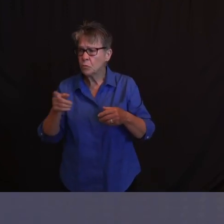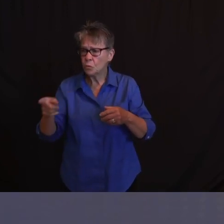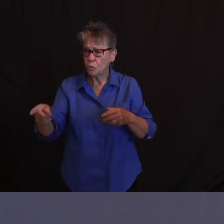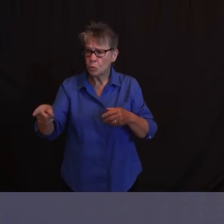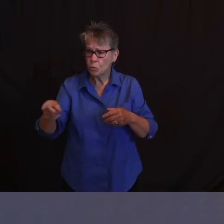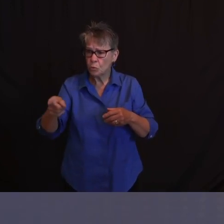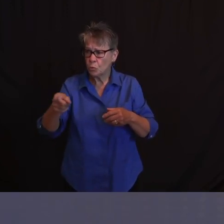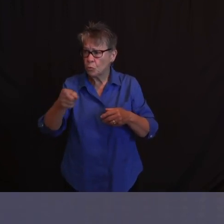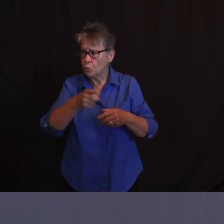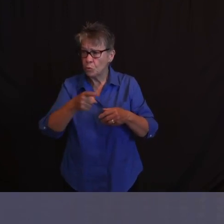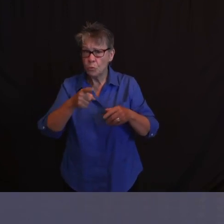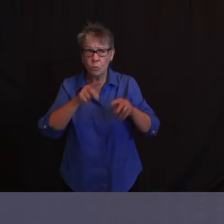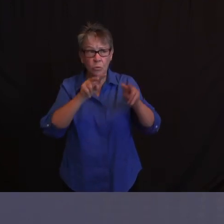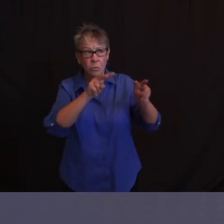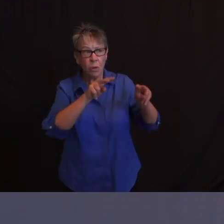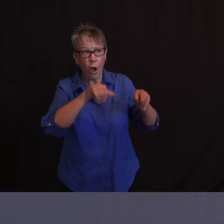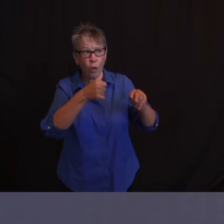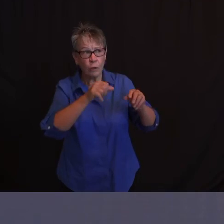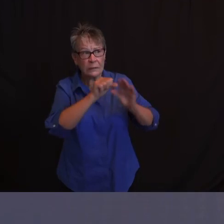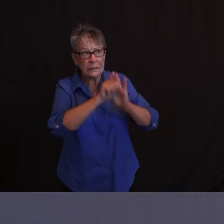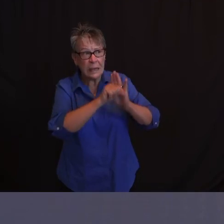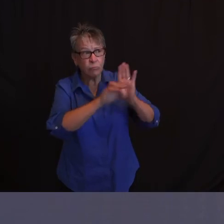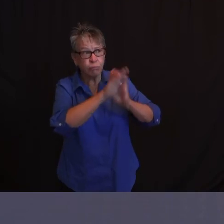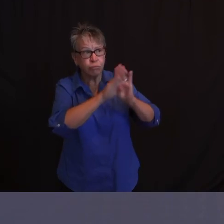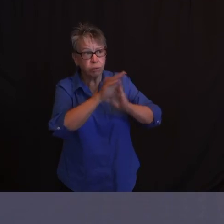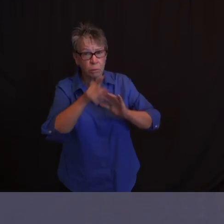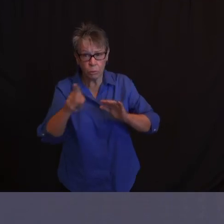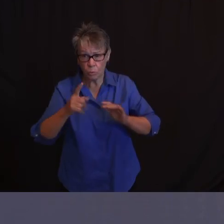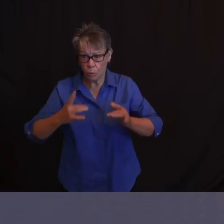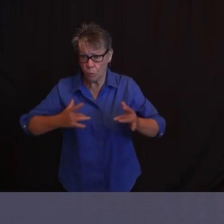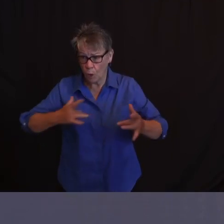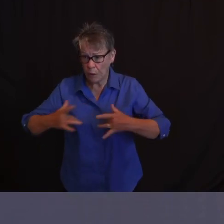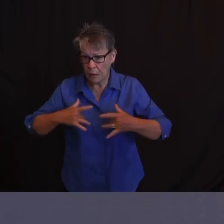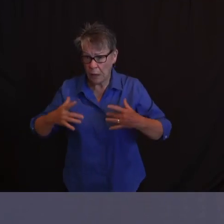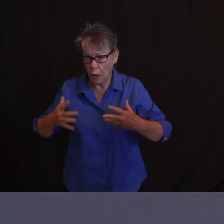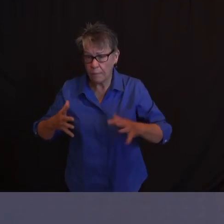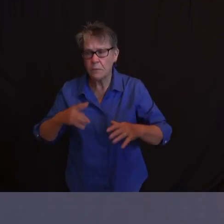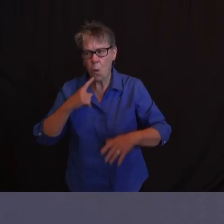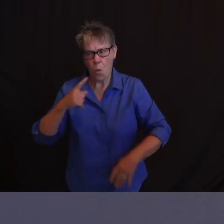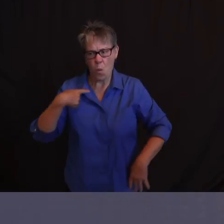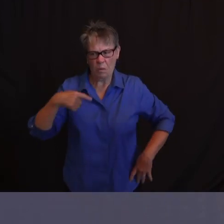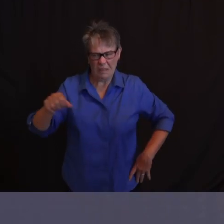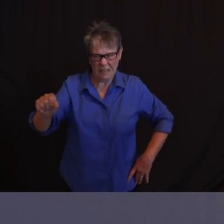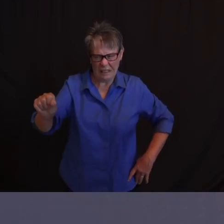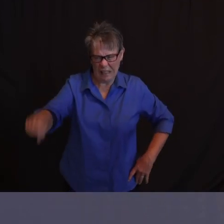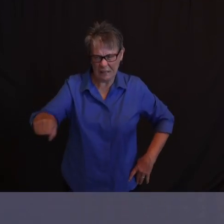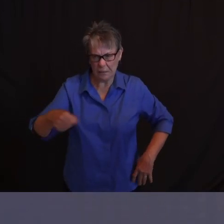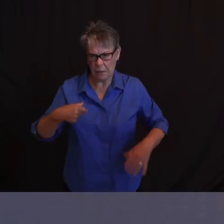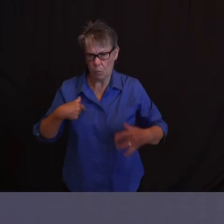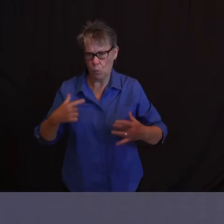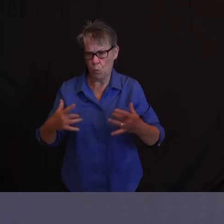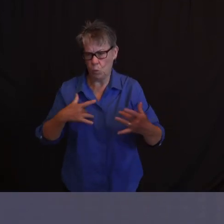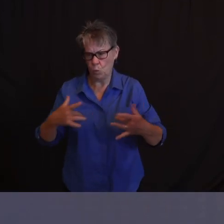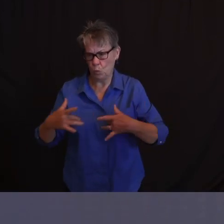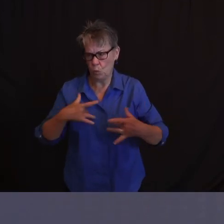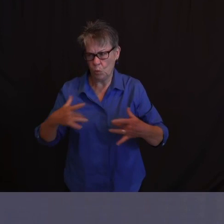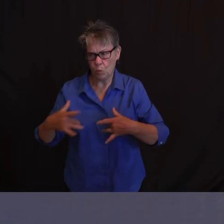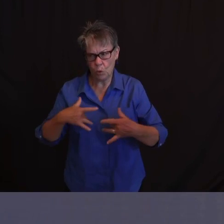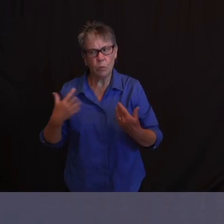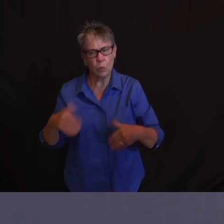It does for a number of reasons. I'll speak for myself. I'll say a couple of things and maybe turn it to you all for anything you want to